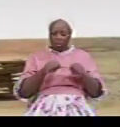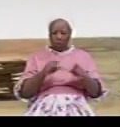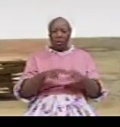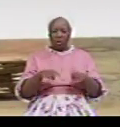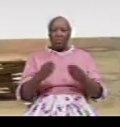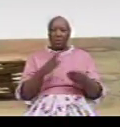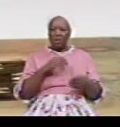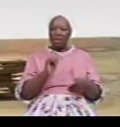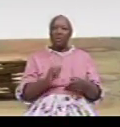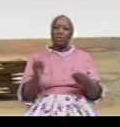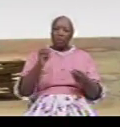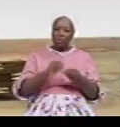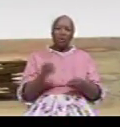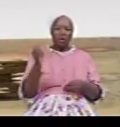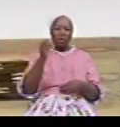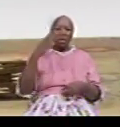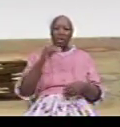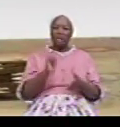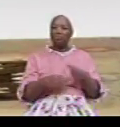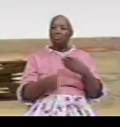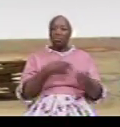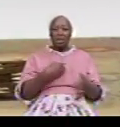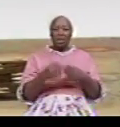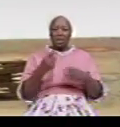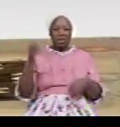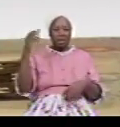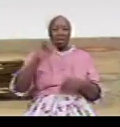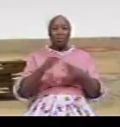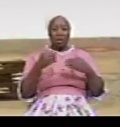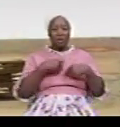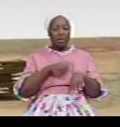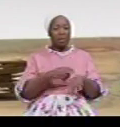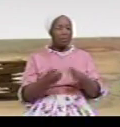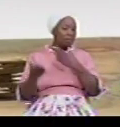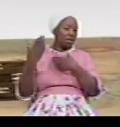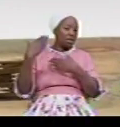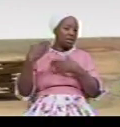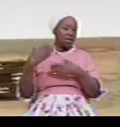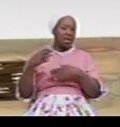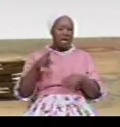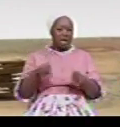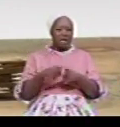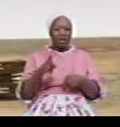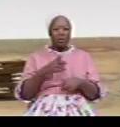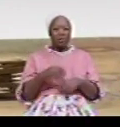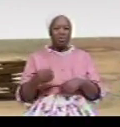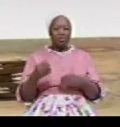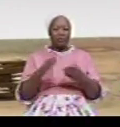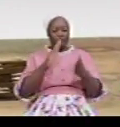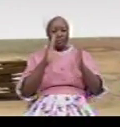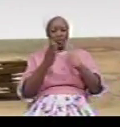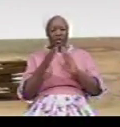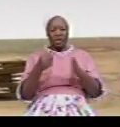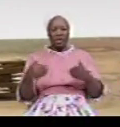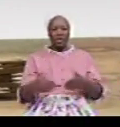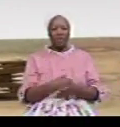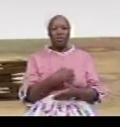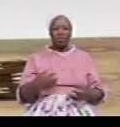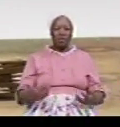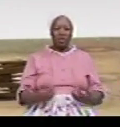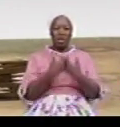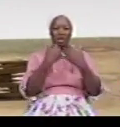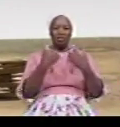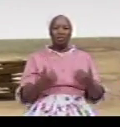the past, as you face a new challenge today, he giveth more